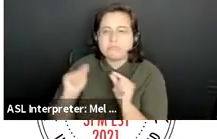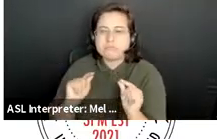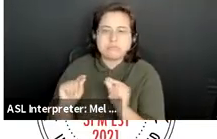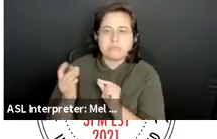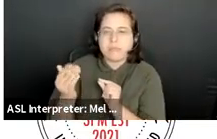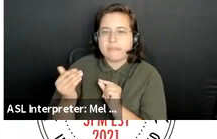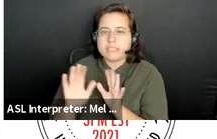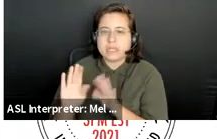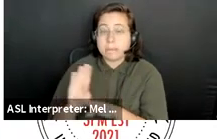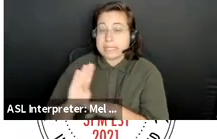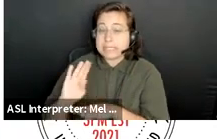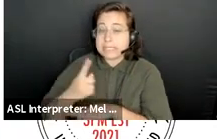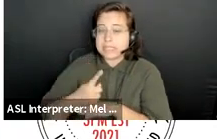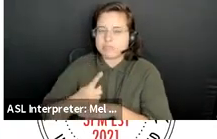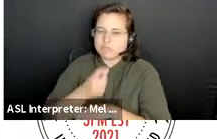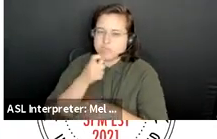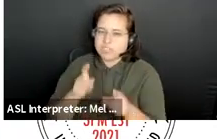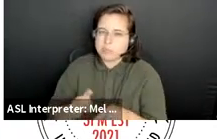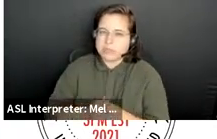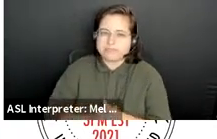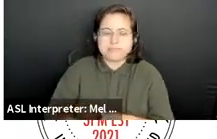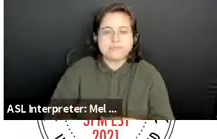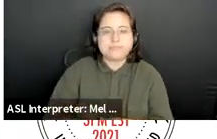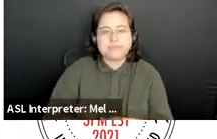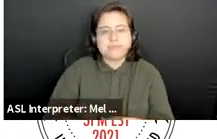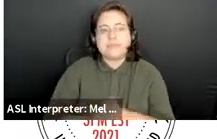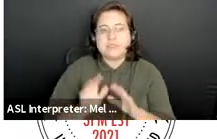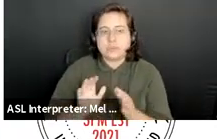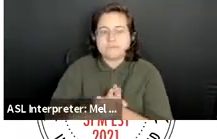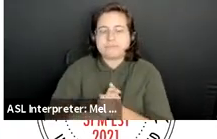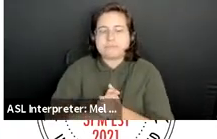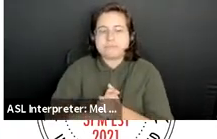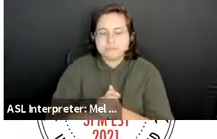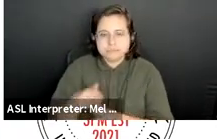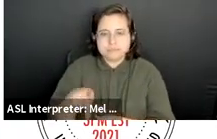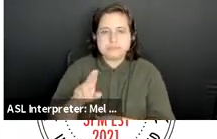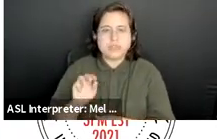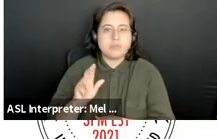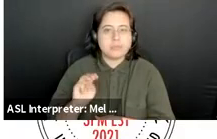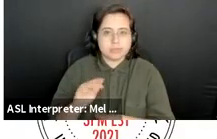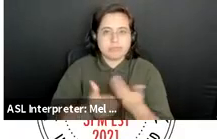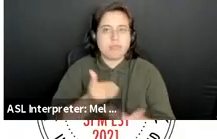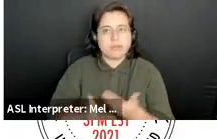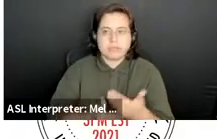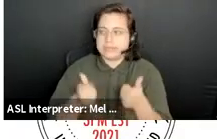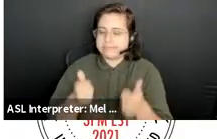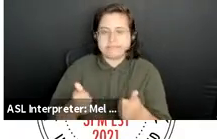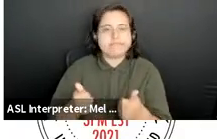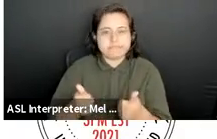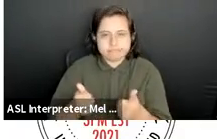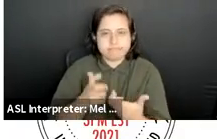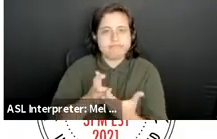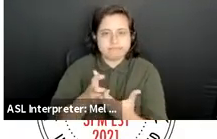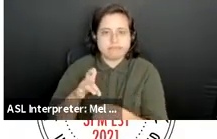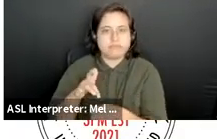15 business days, but that did not happen. So premium processing pretty much a given right now for early